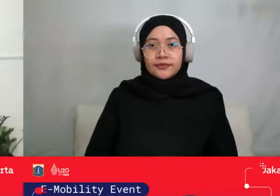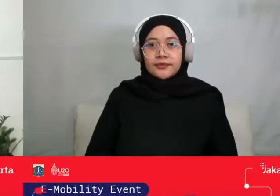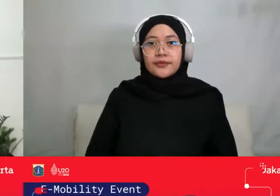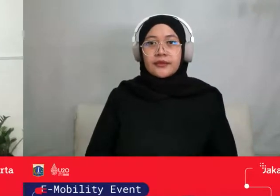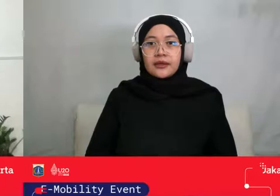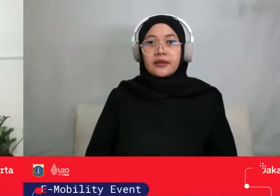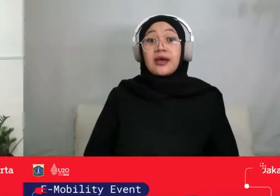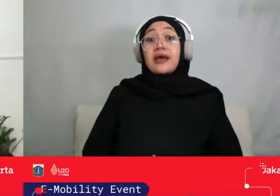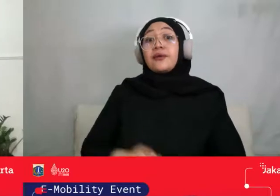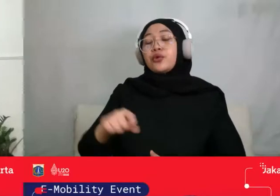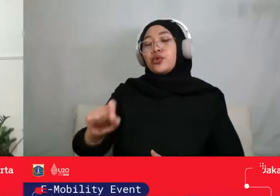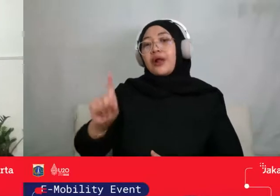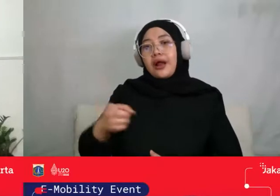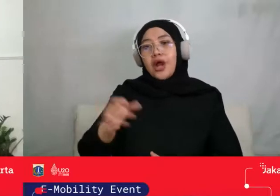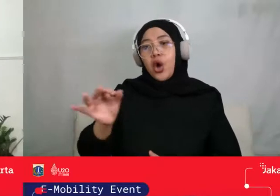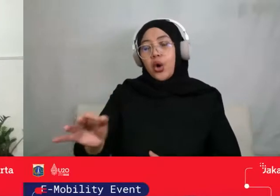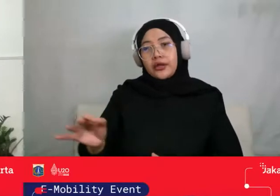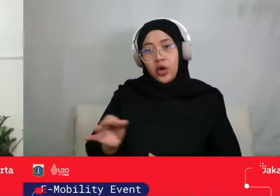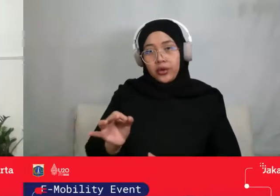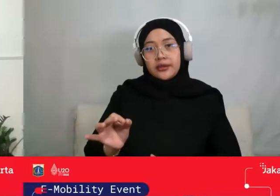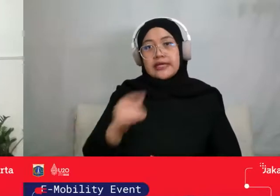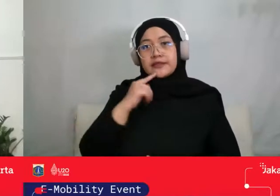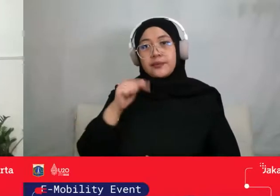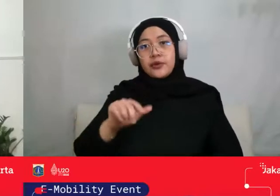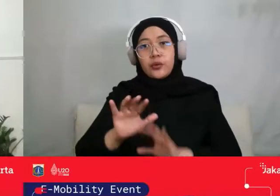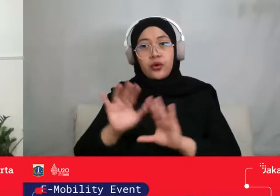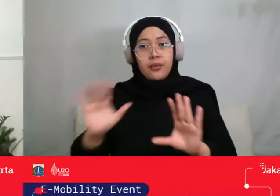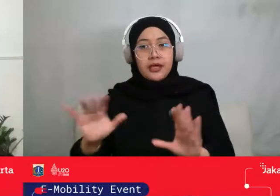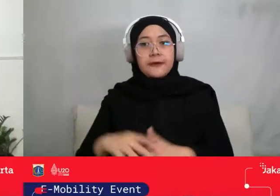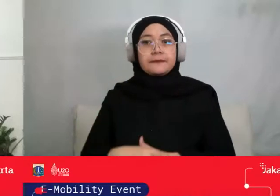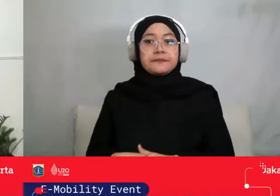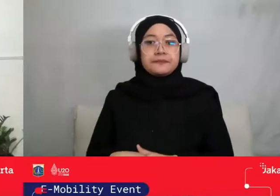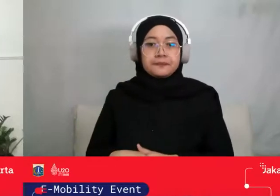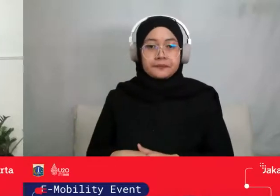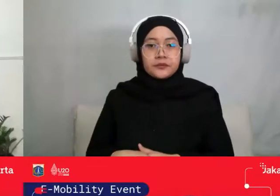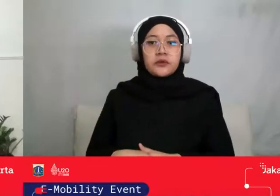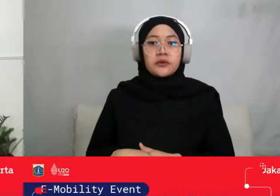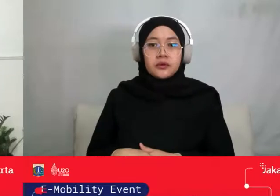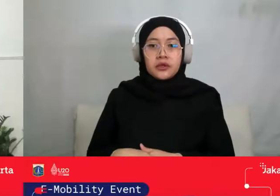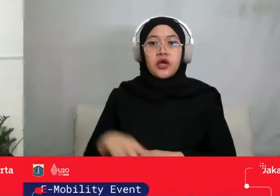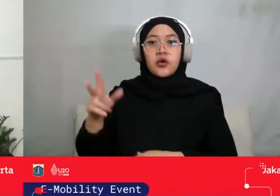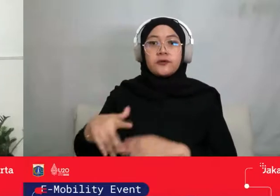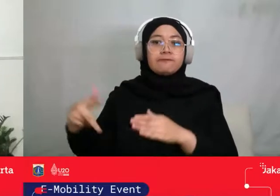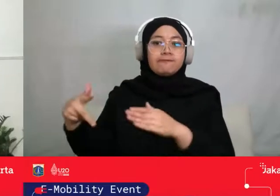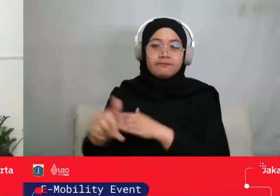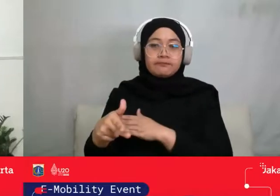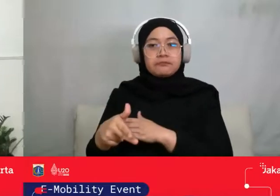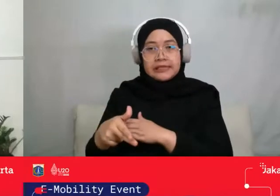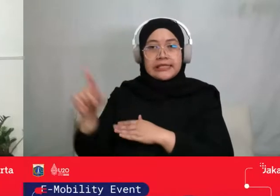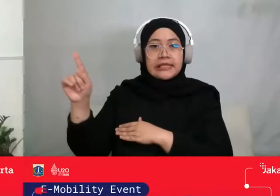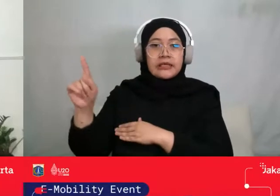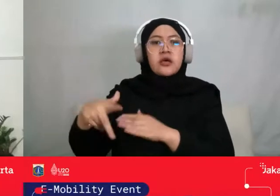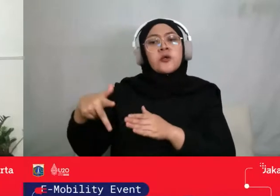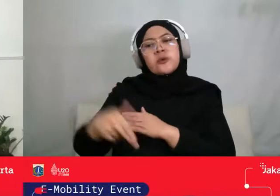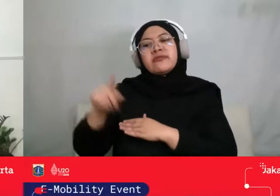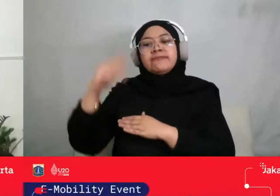not have the subsidies for the e-buses, but it's difficult to have any